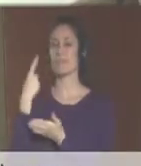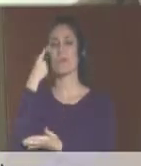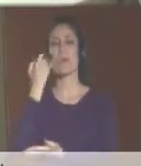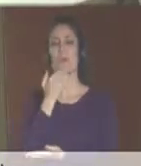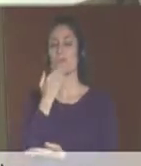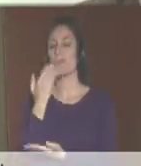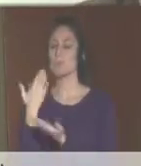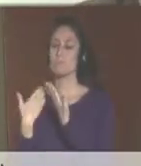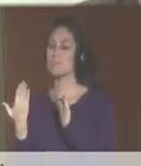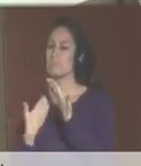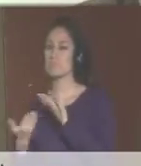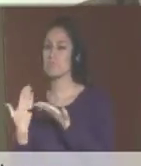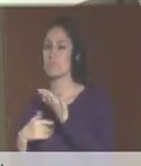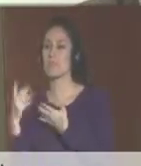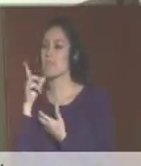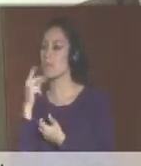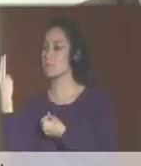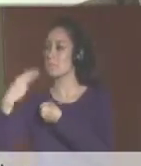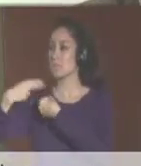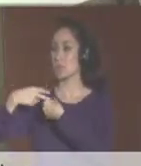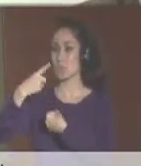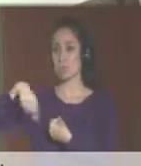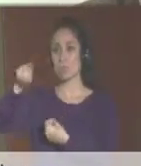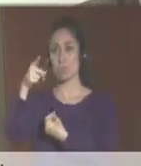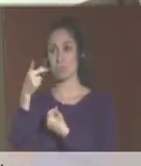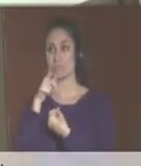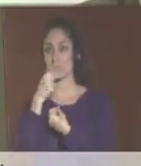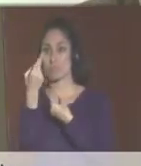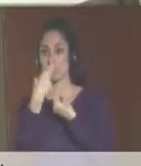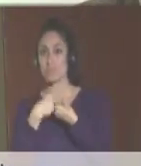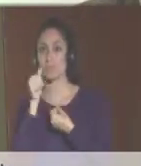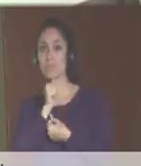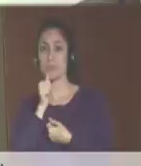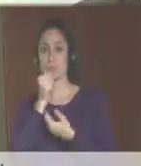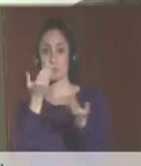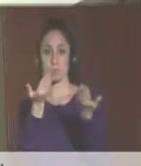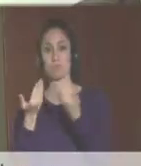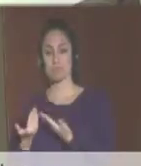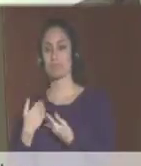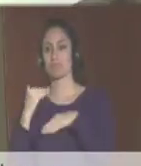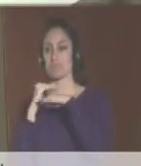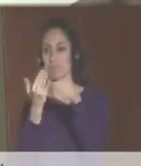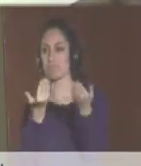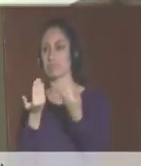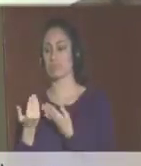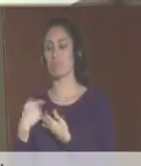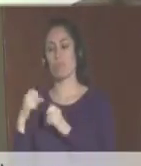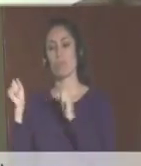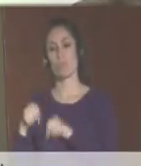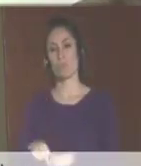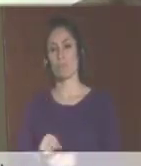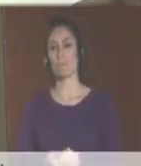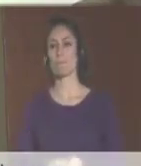at the end of this panel to discuss this, and whoever wants to participate in that conversation, please, you may do so.